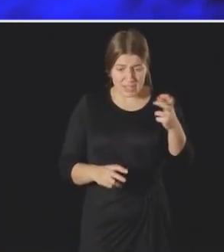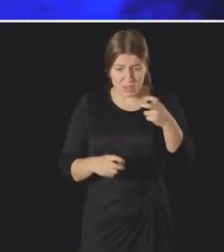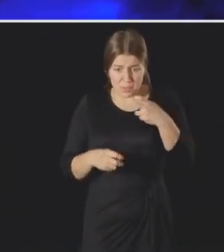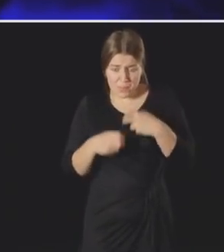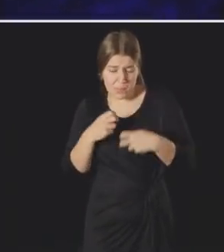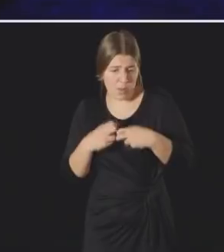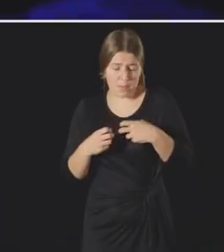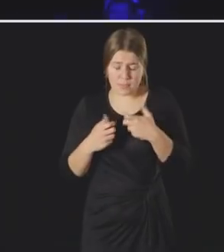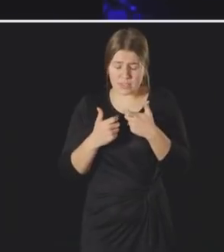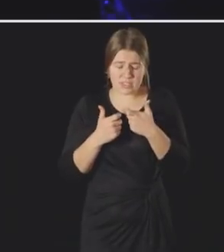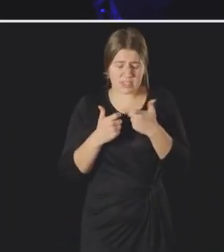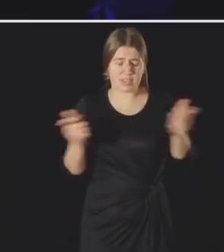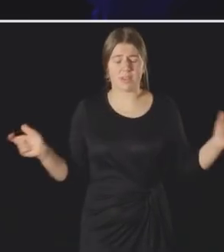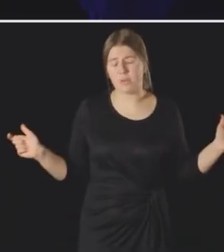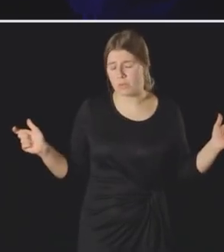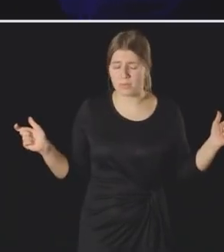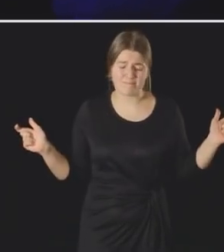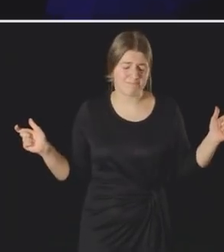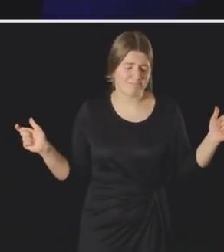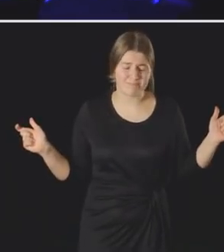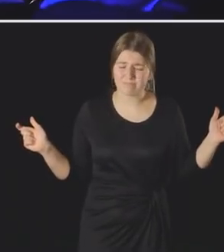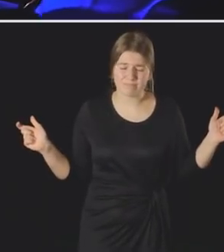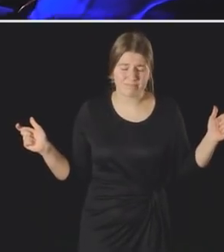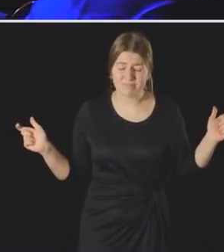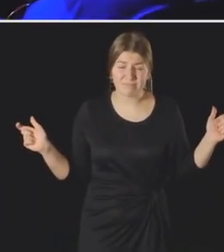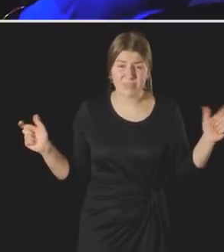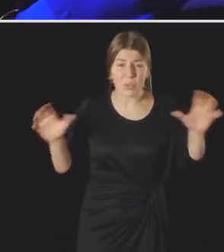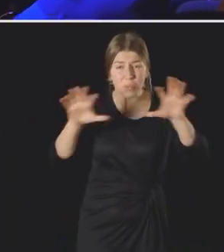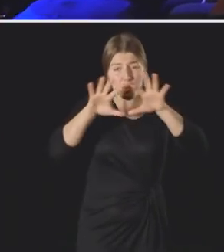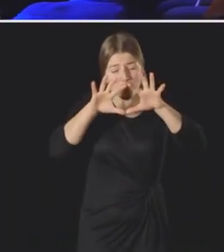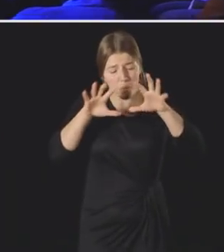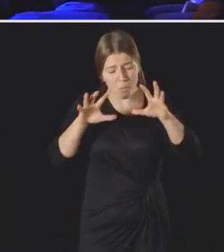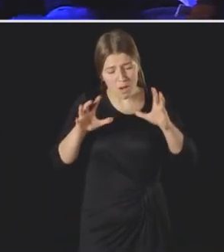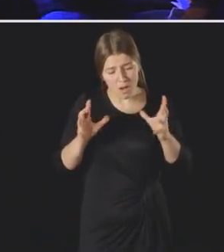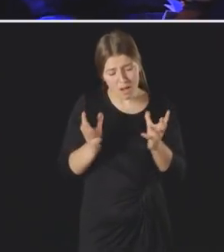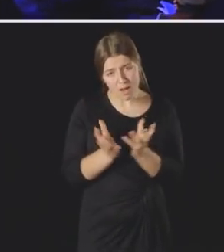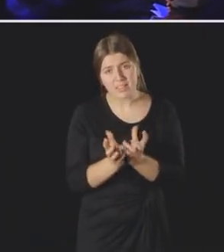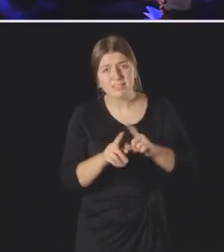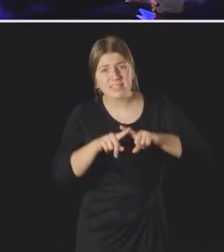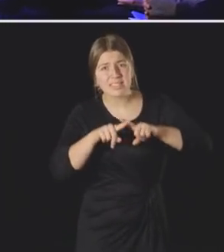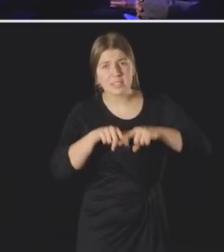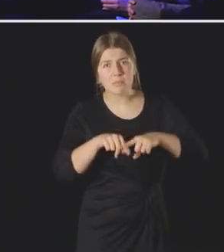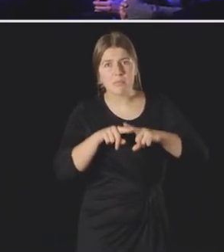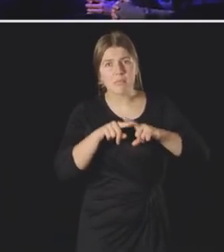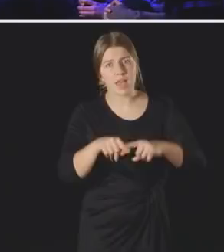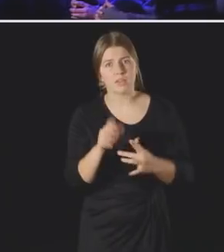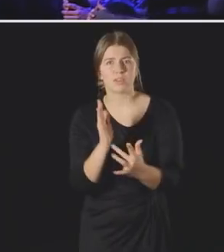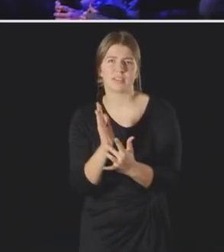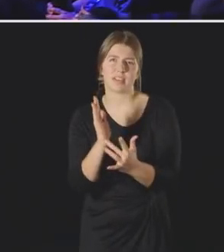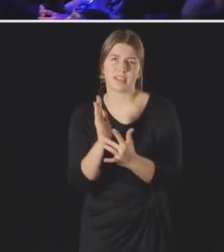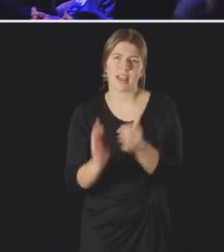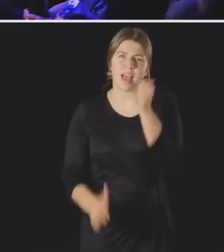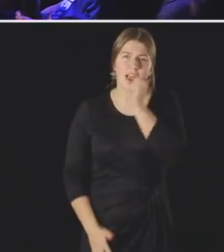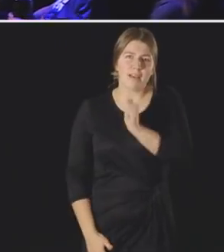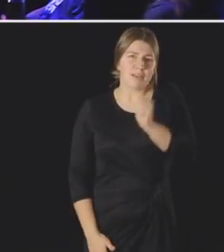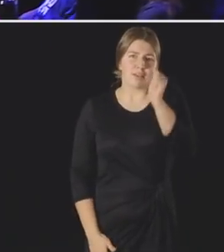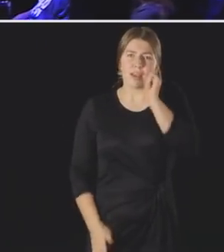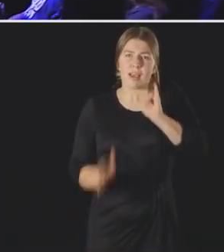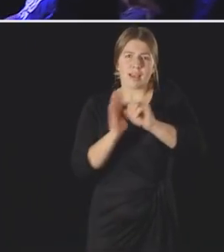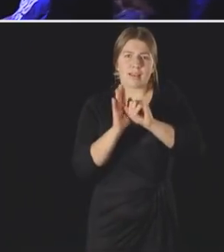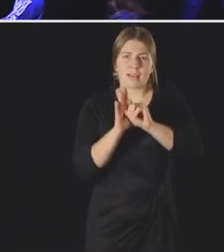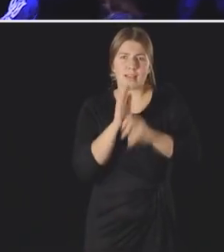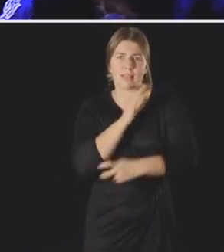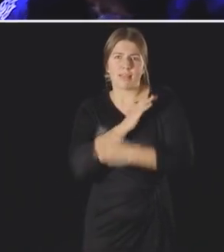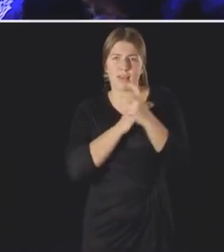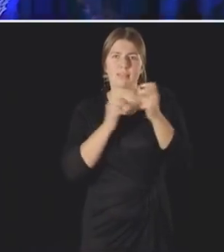of tremendous proportions. We are a database society, and every day you are more likely to have your identity stolen.